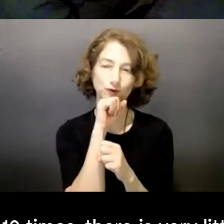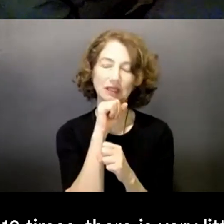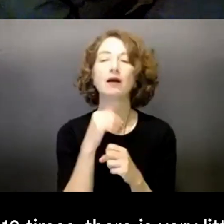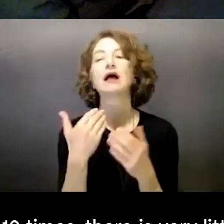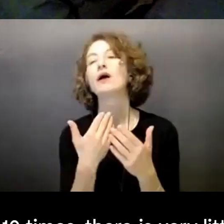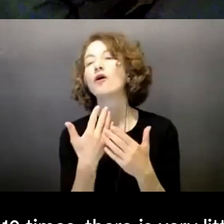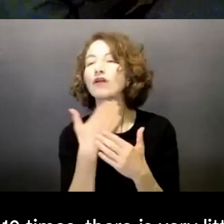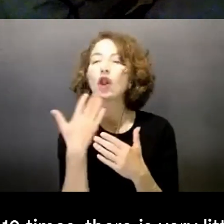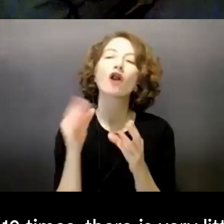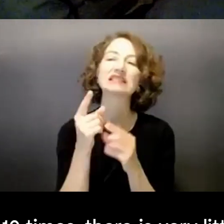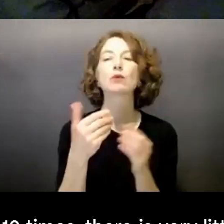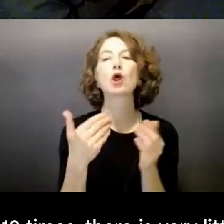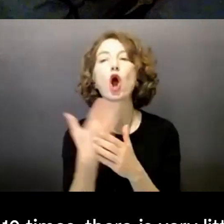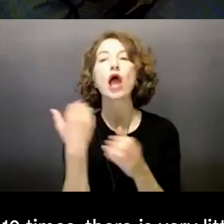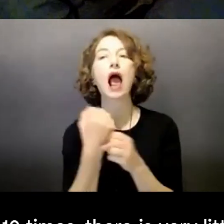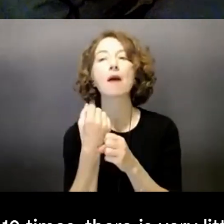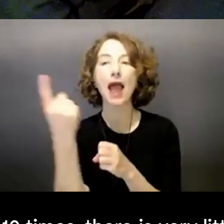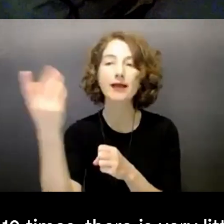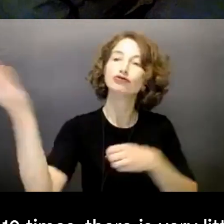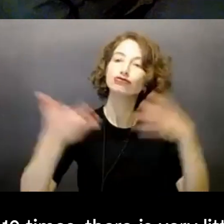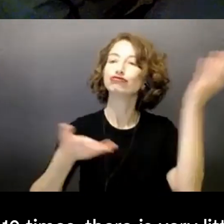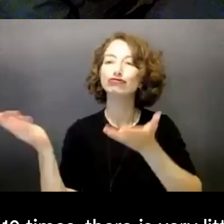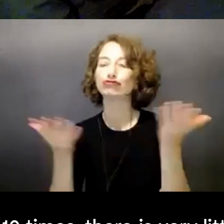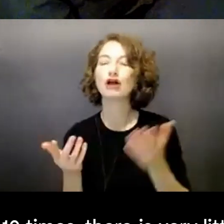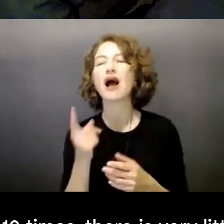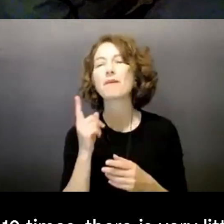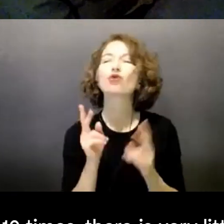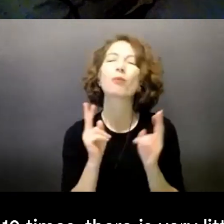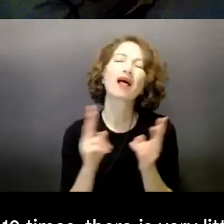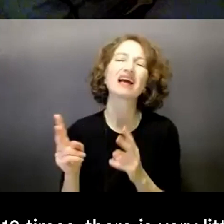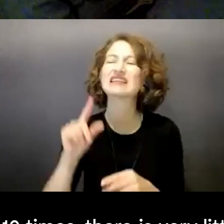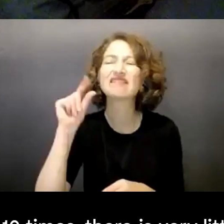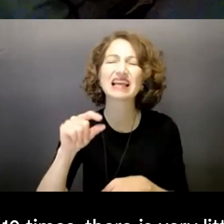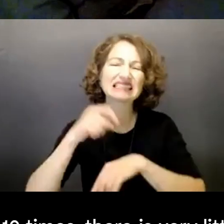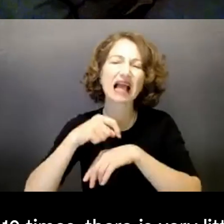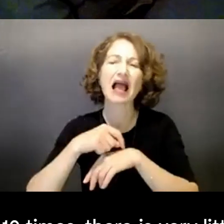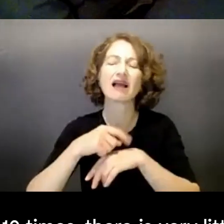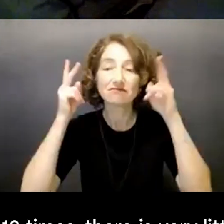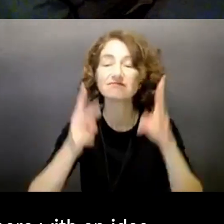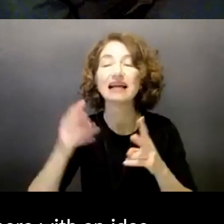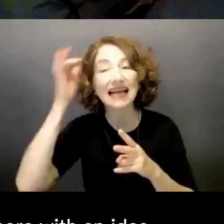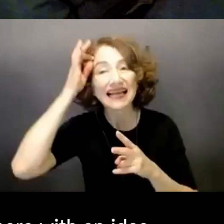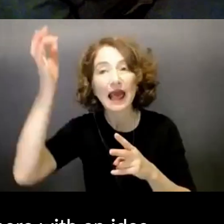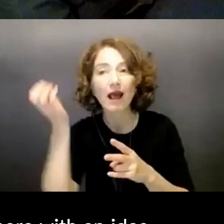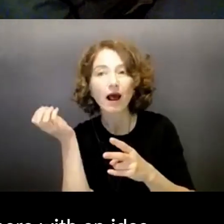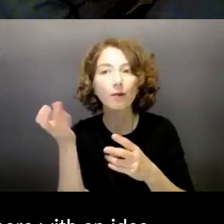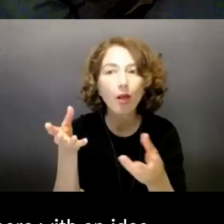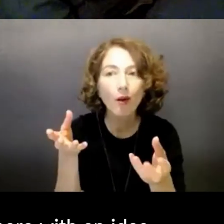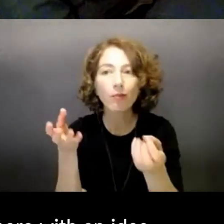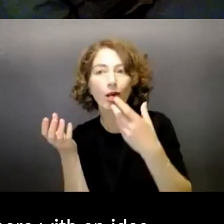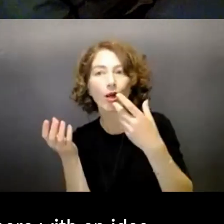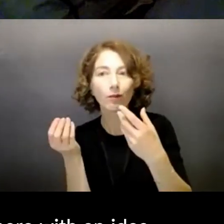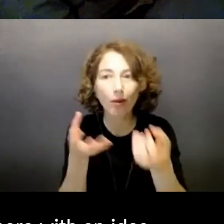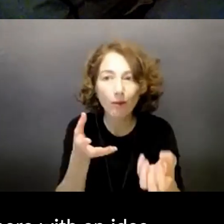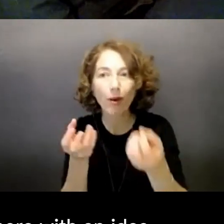But what I've noticed is 9 out of 10 times there's very little time for people to exchange ideas. And so you coming more with